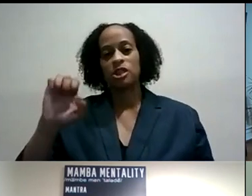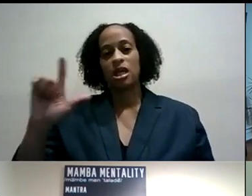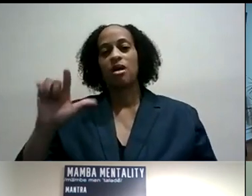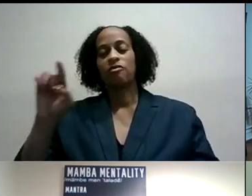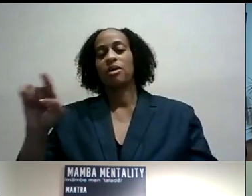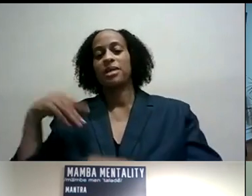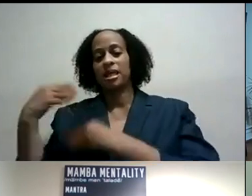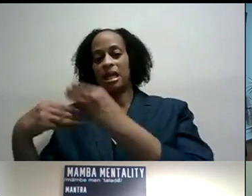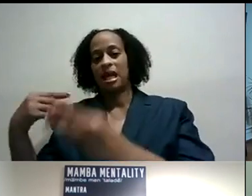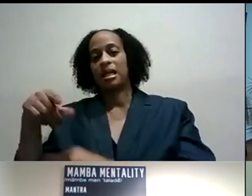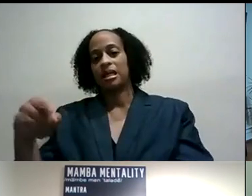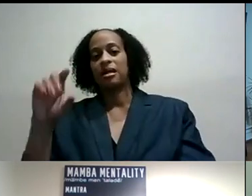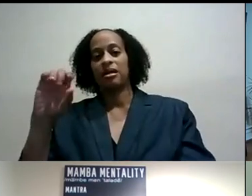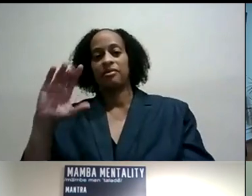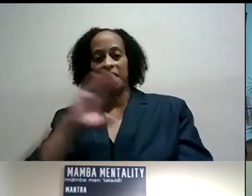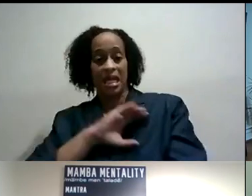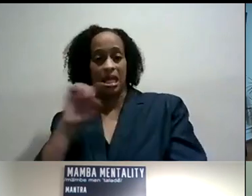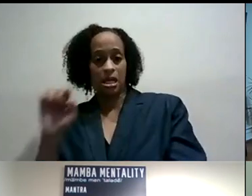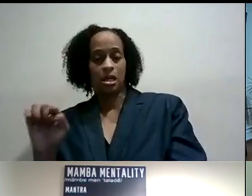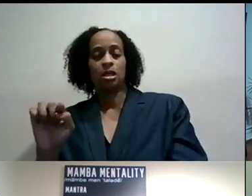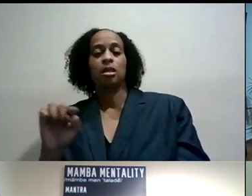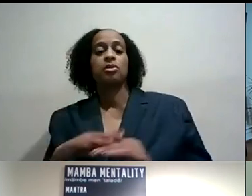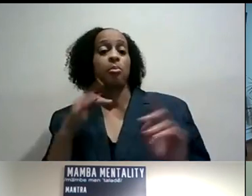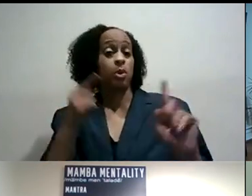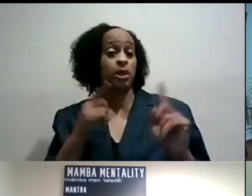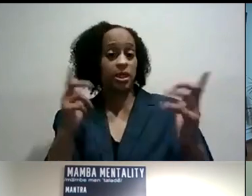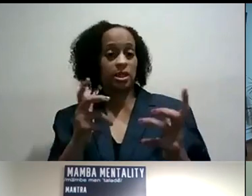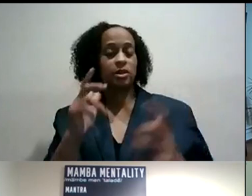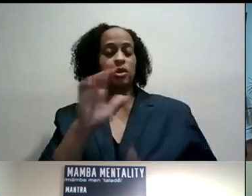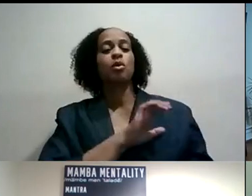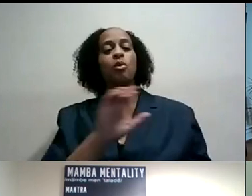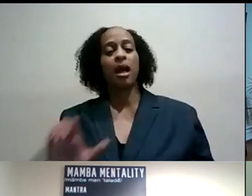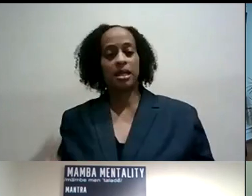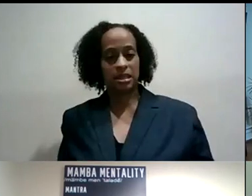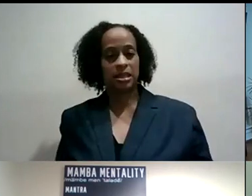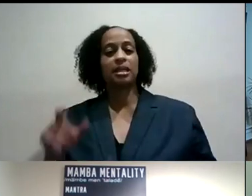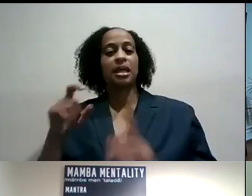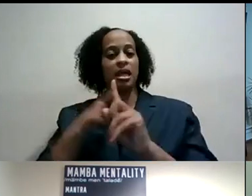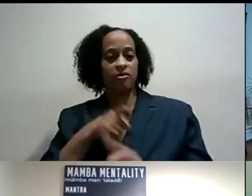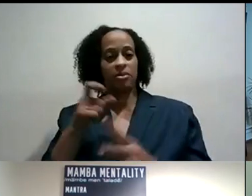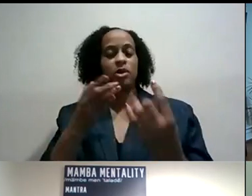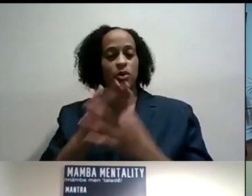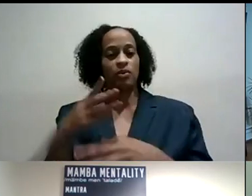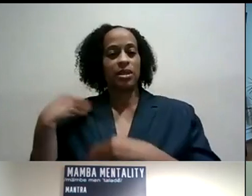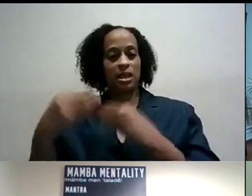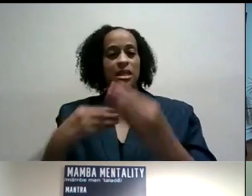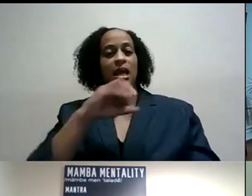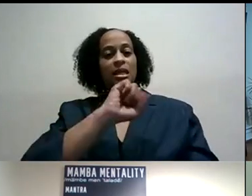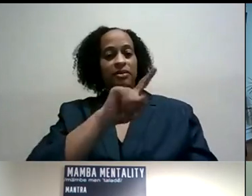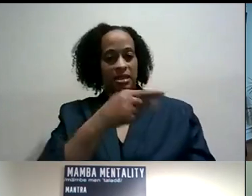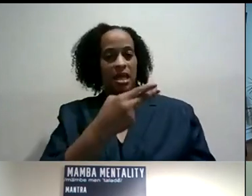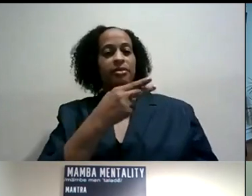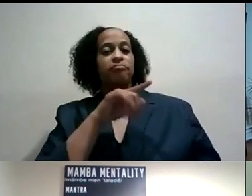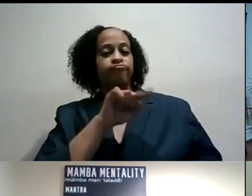of Cain. The point is that Christ came through the line of Seth. And this